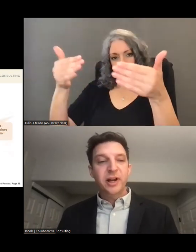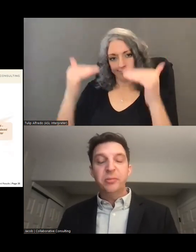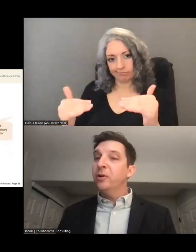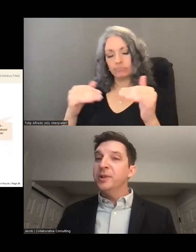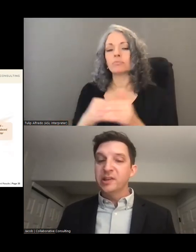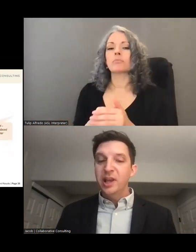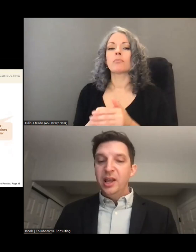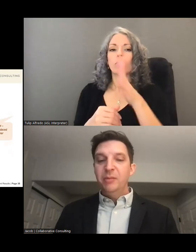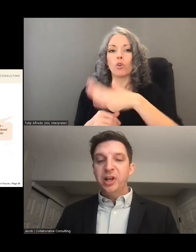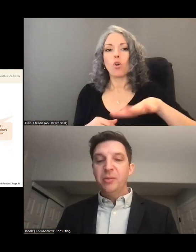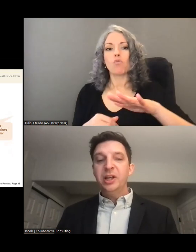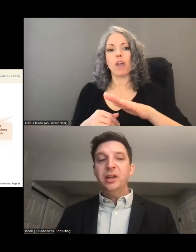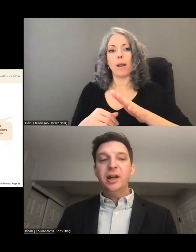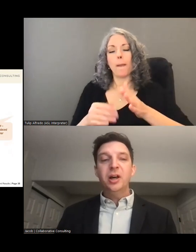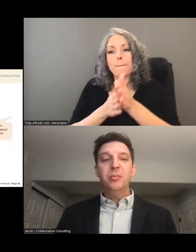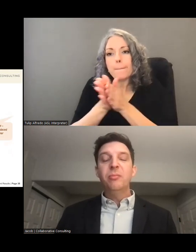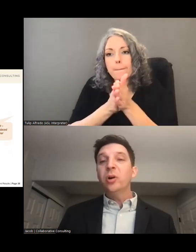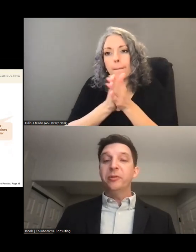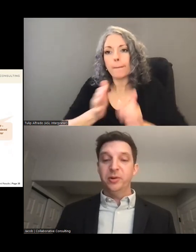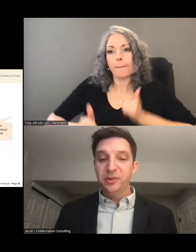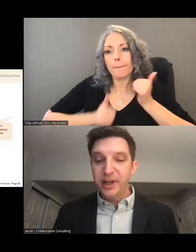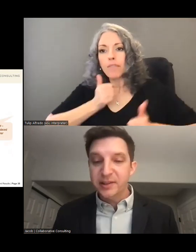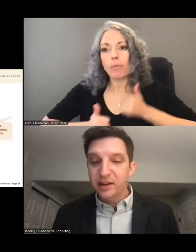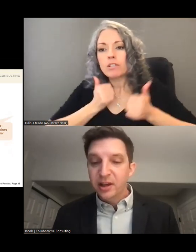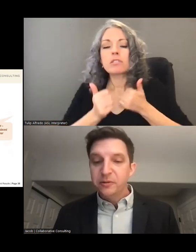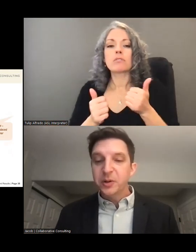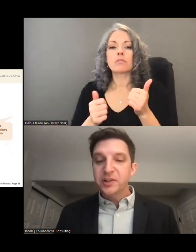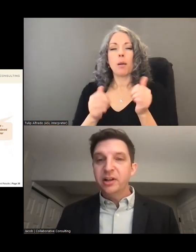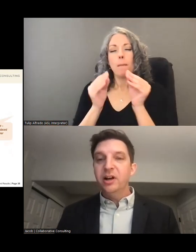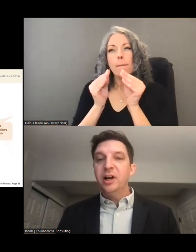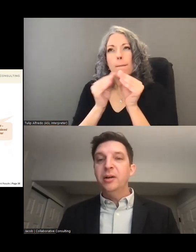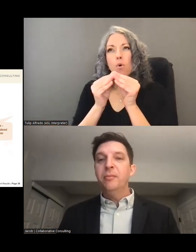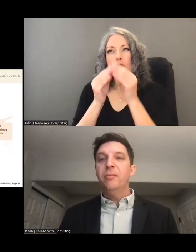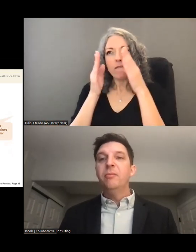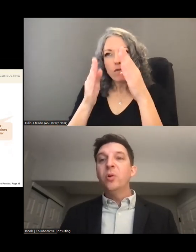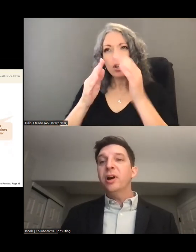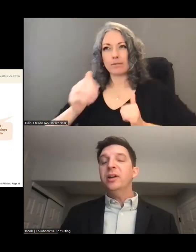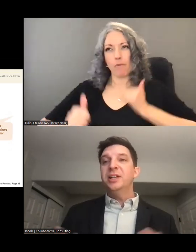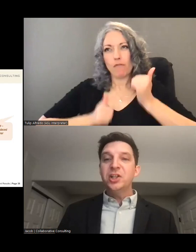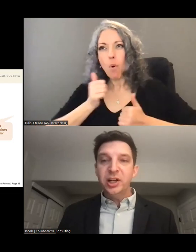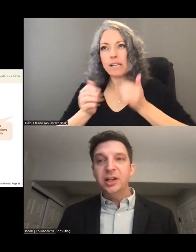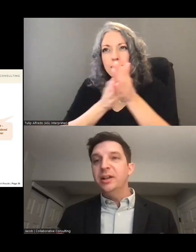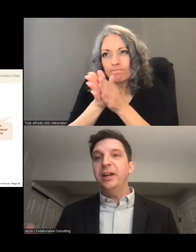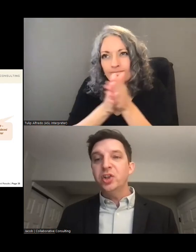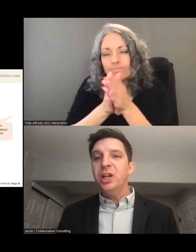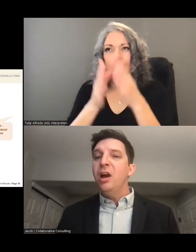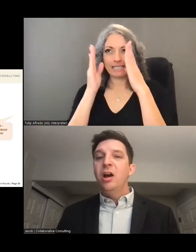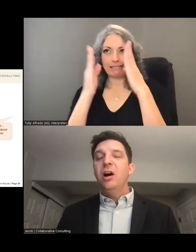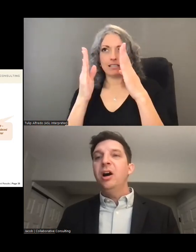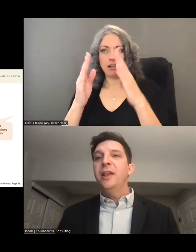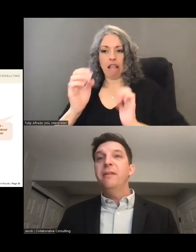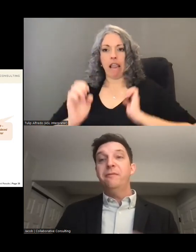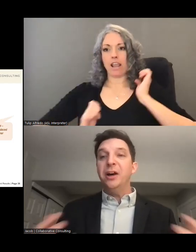was around performance and becoming more performance-based, focusing more attention and